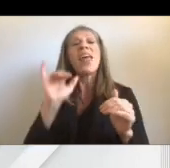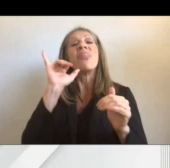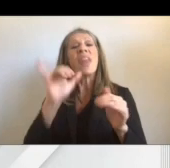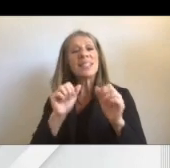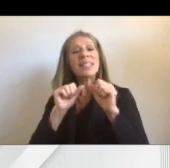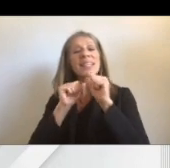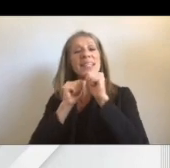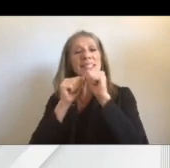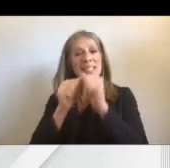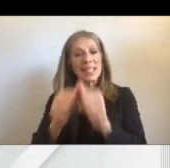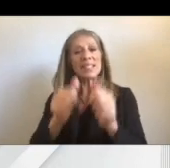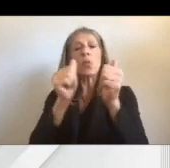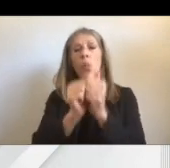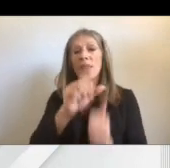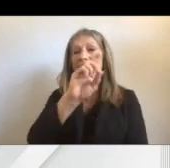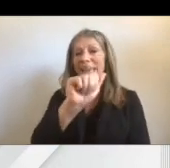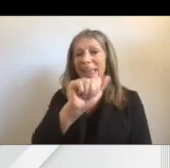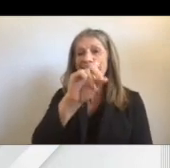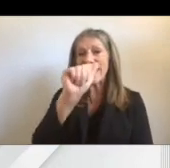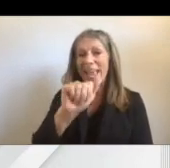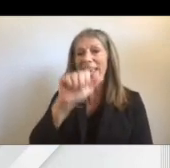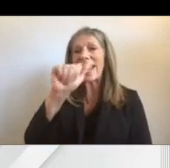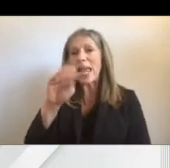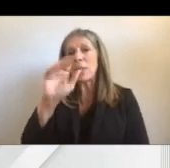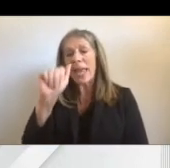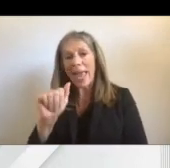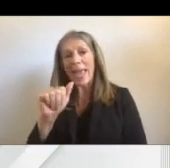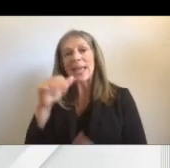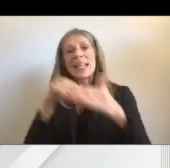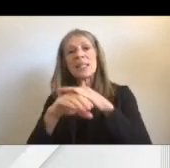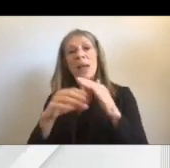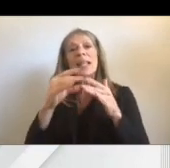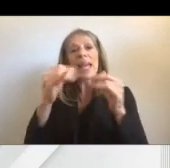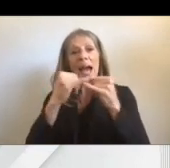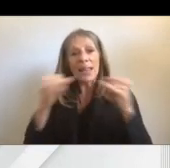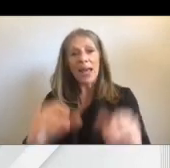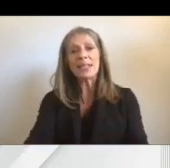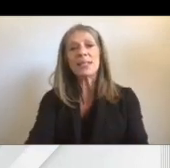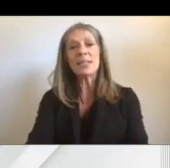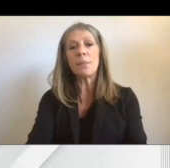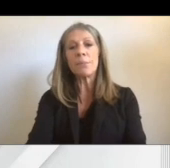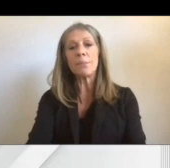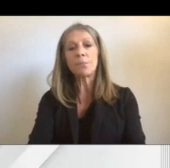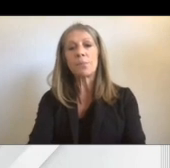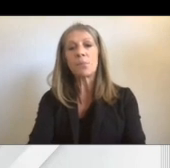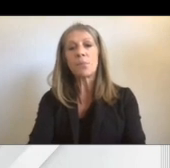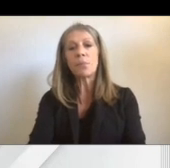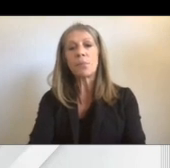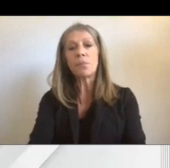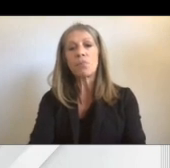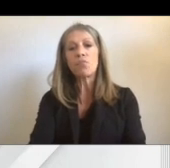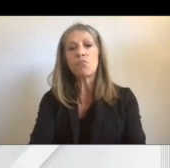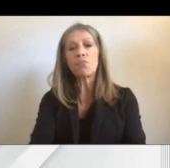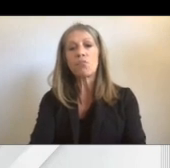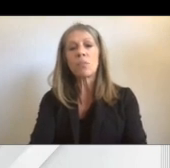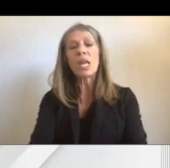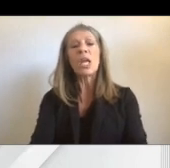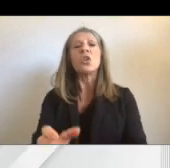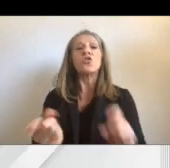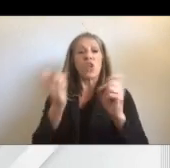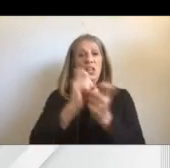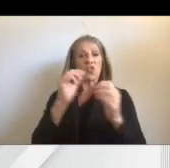both the ADA and the ABA accessibility guidelines. Changes in level are permitted to be up to 1/4